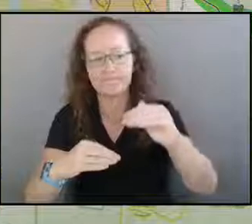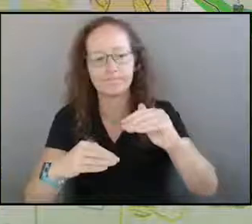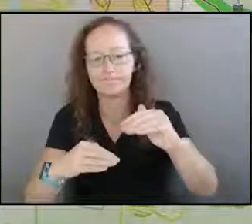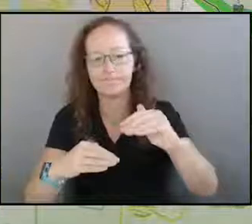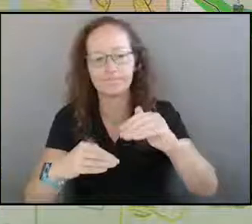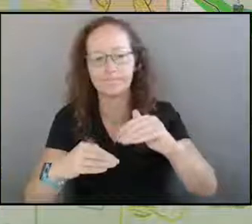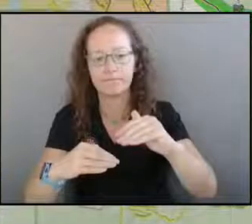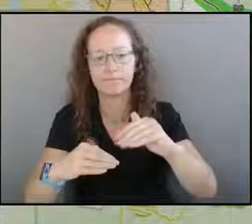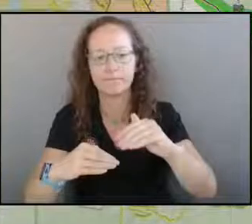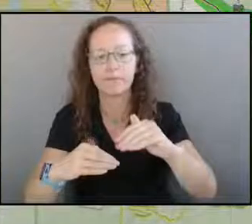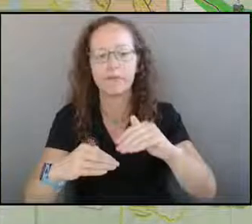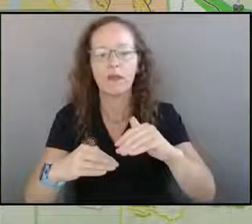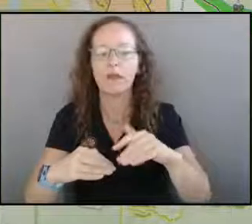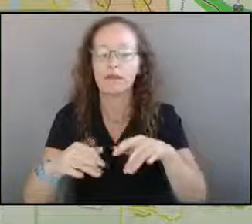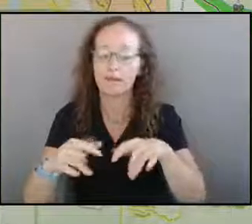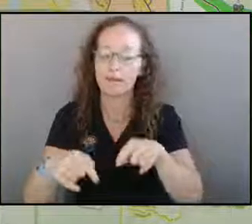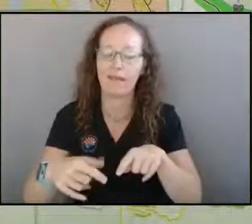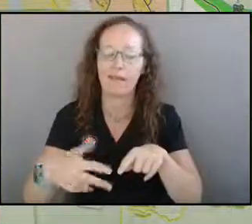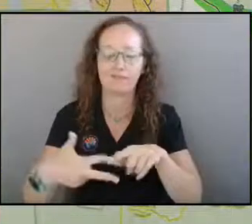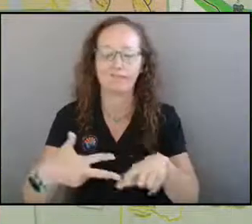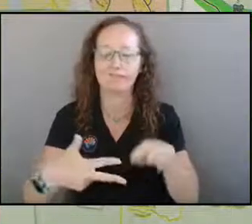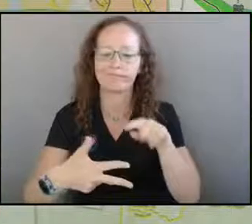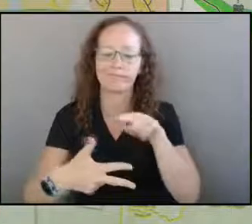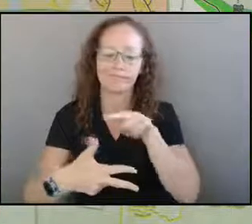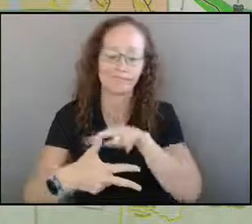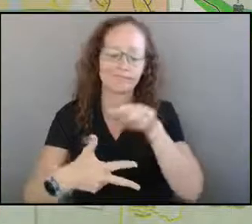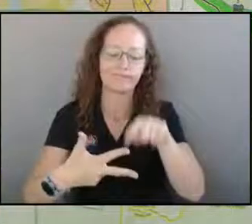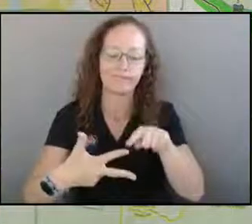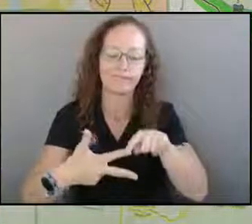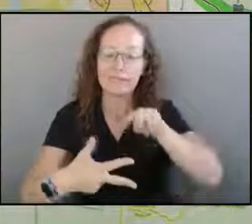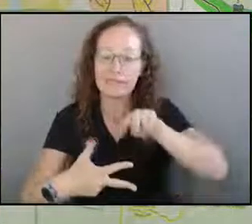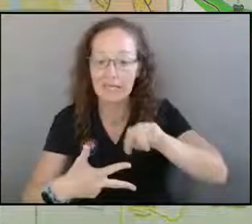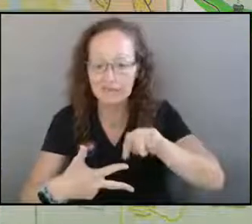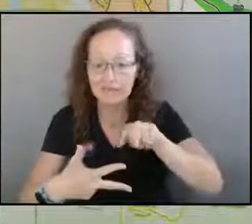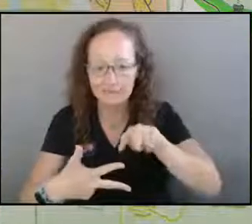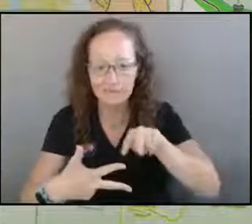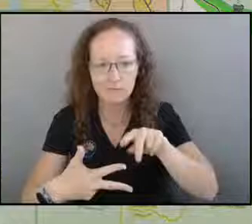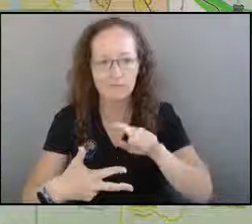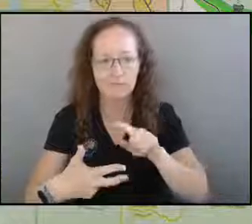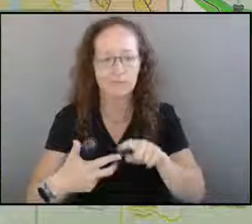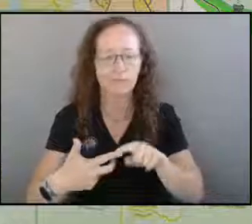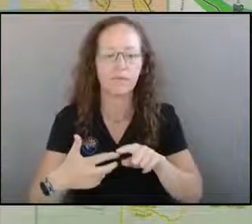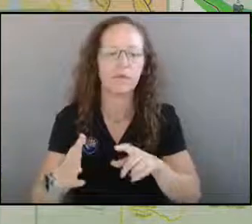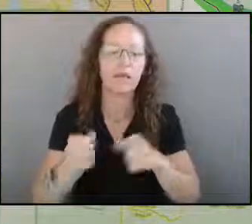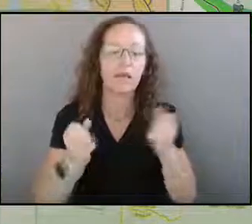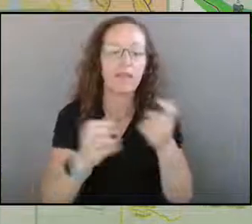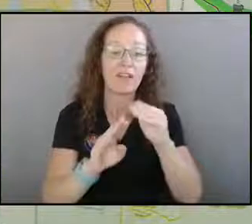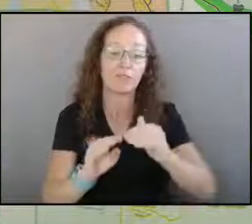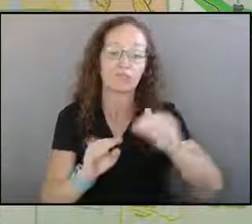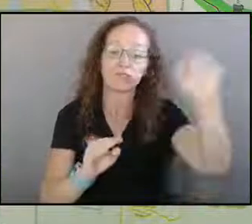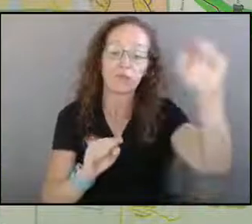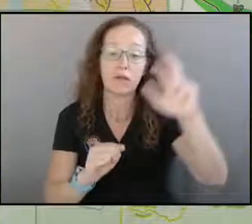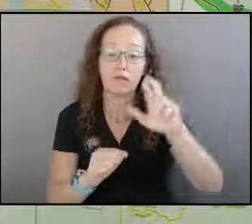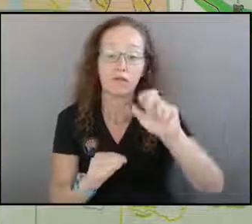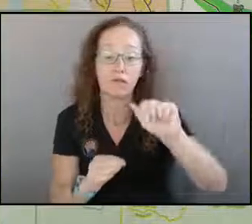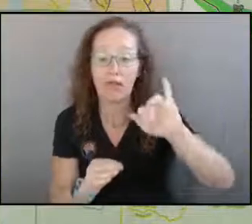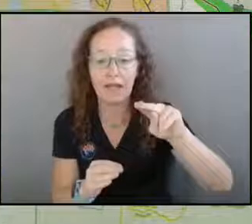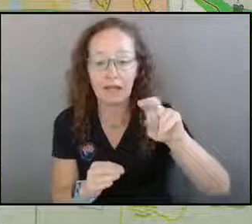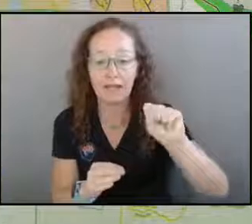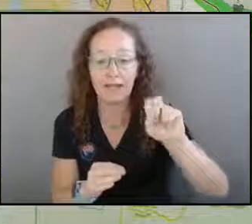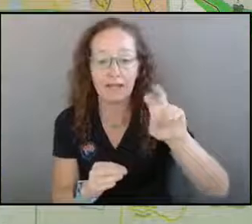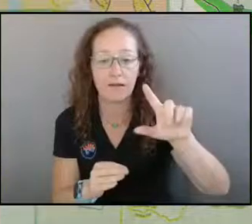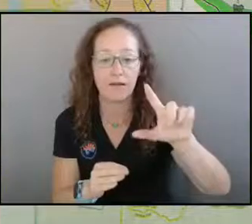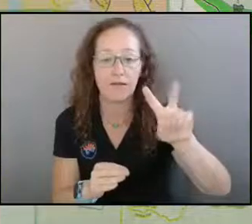set status. Everything that I didn't mention, consisting of Rainsville, Guadalupita, Sierra Bonita,